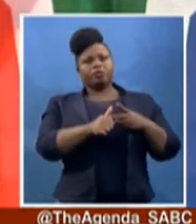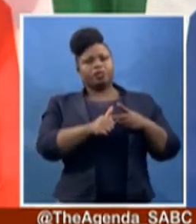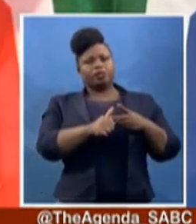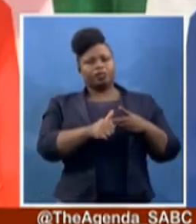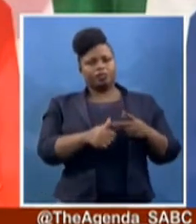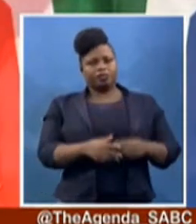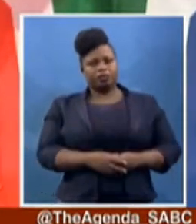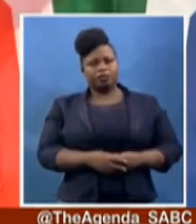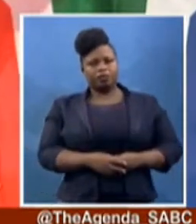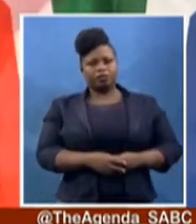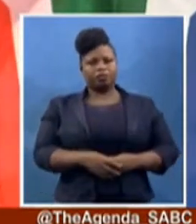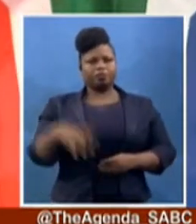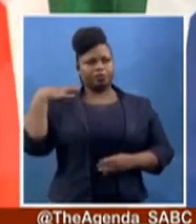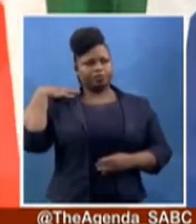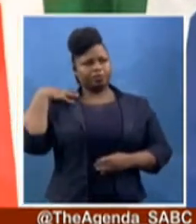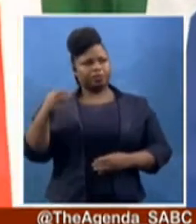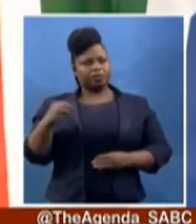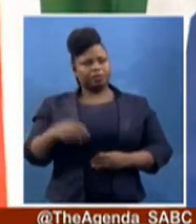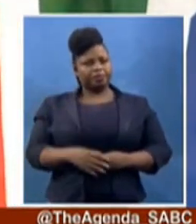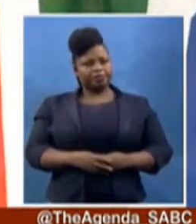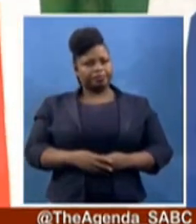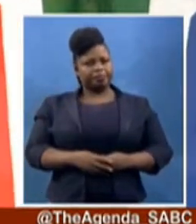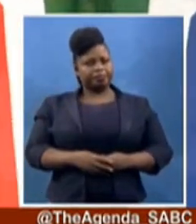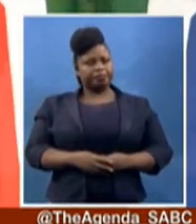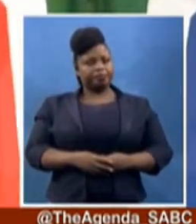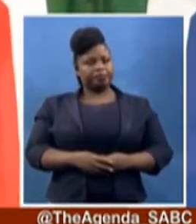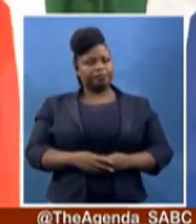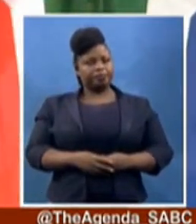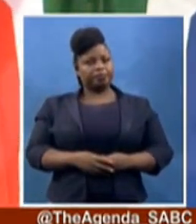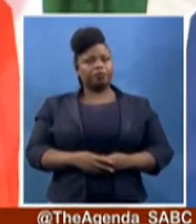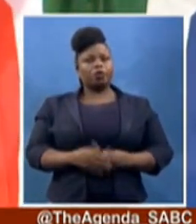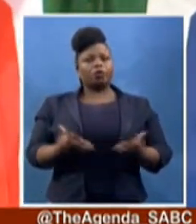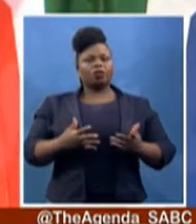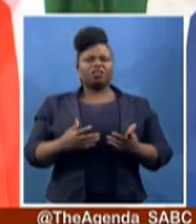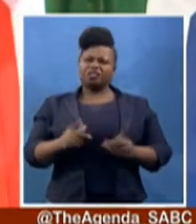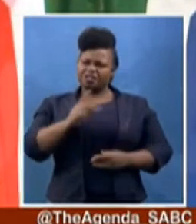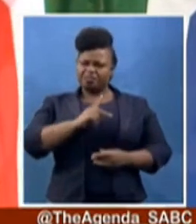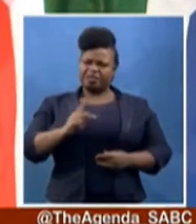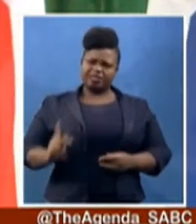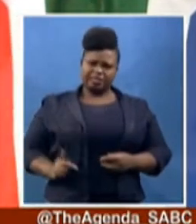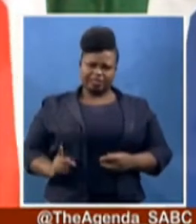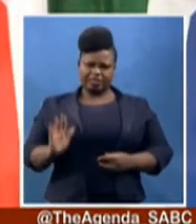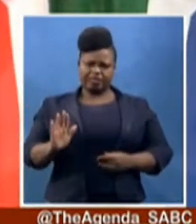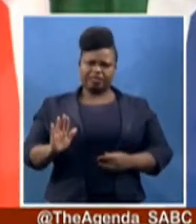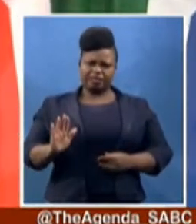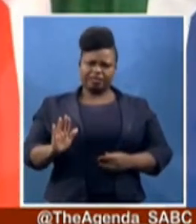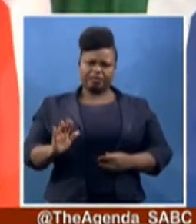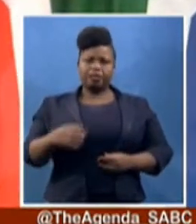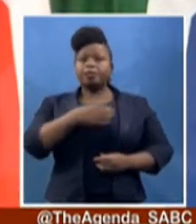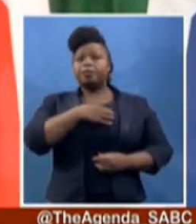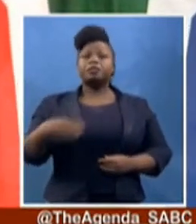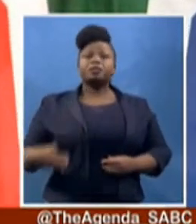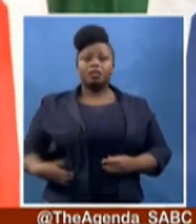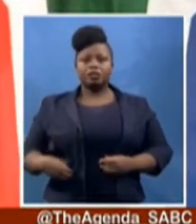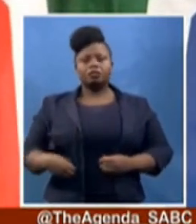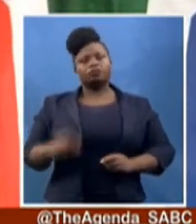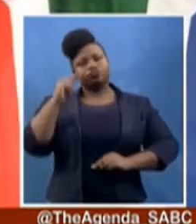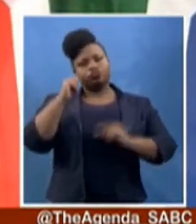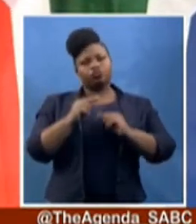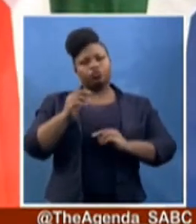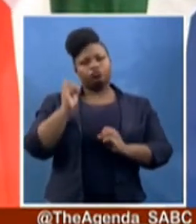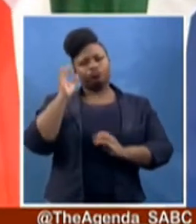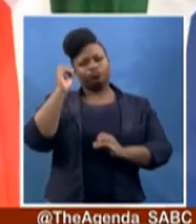the Minister in the Presidency, to give us remarks on the 25th